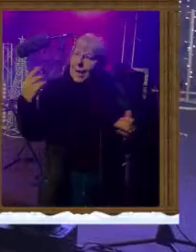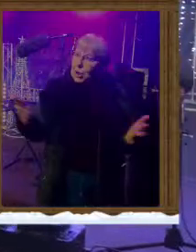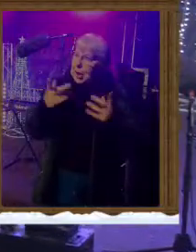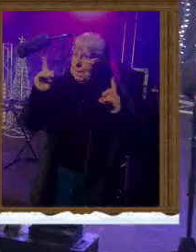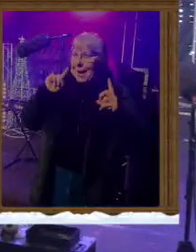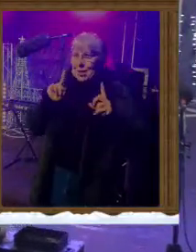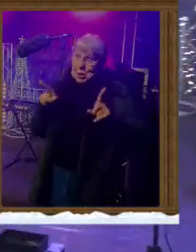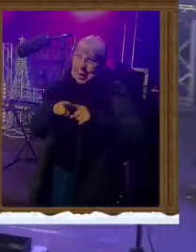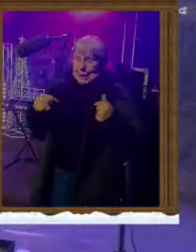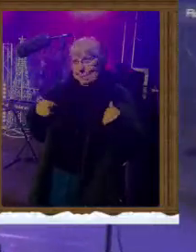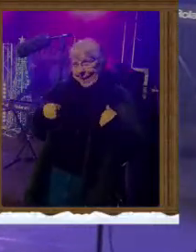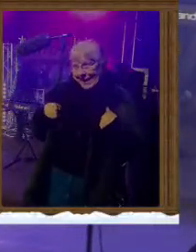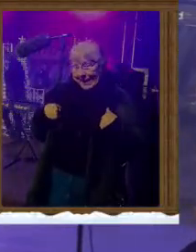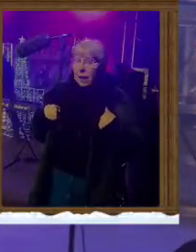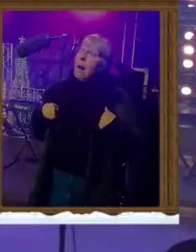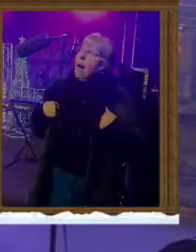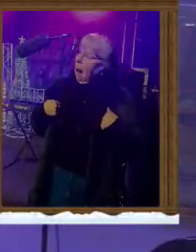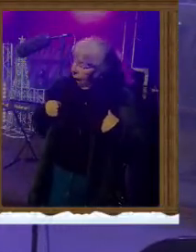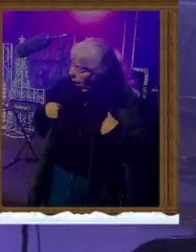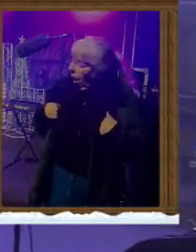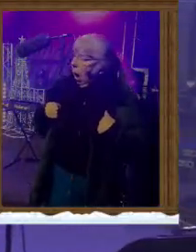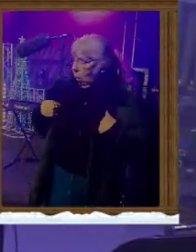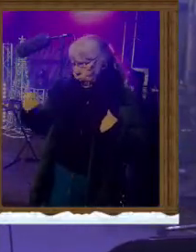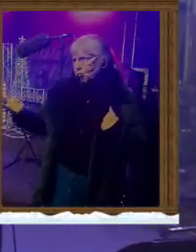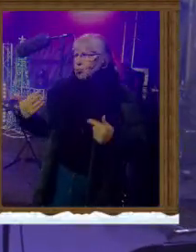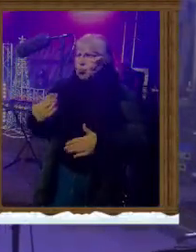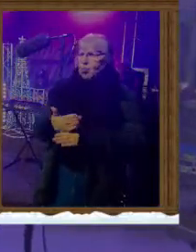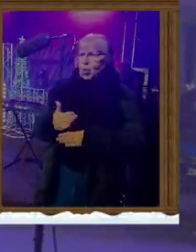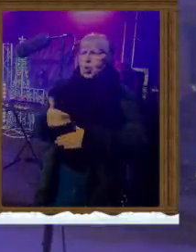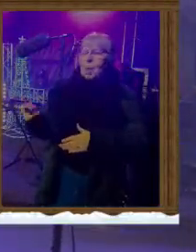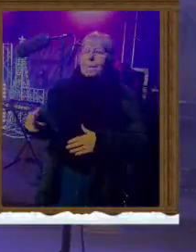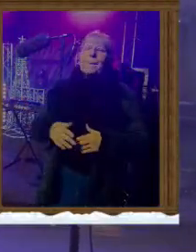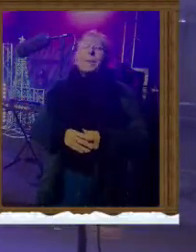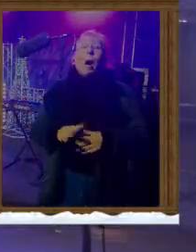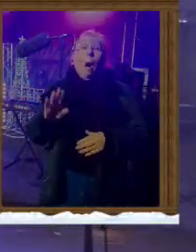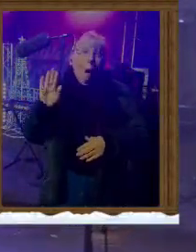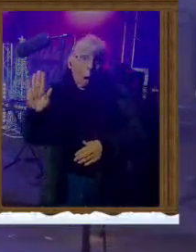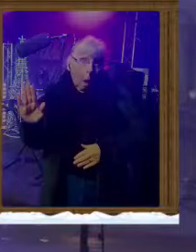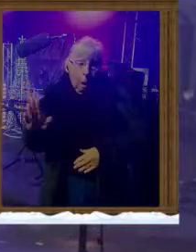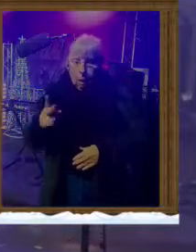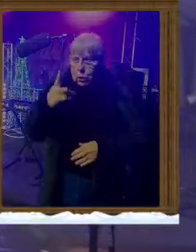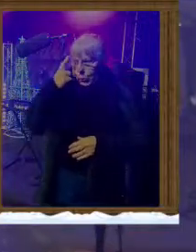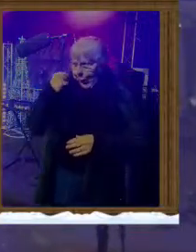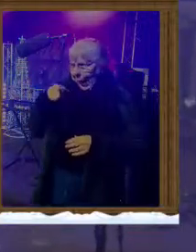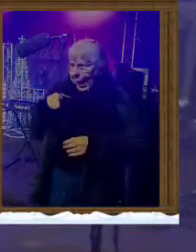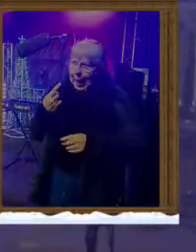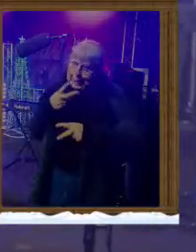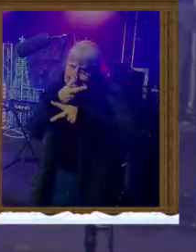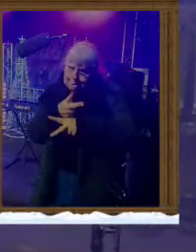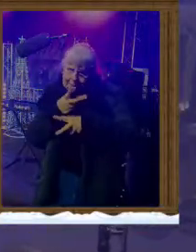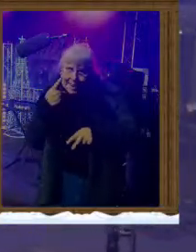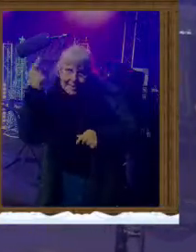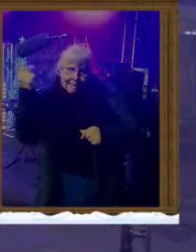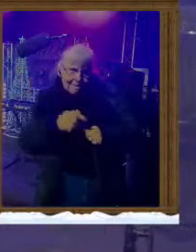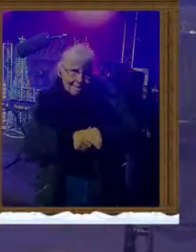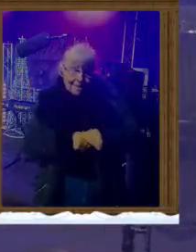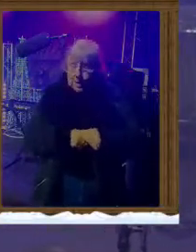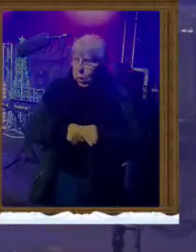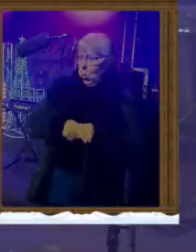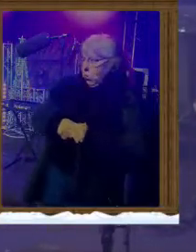master, like myself. Oh, you do a great job, buddy. Or you can be a surveillance elf. Oh.